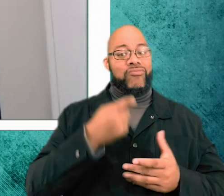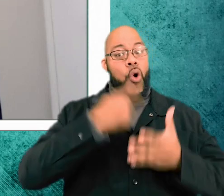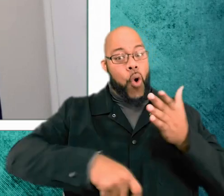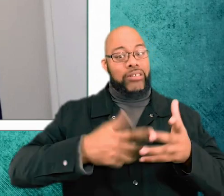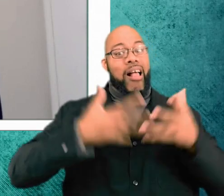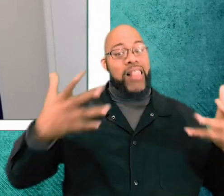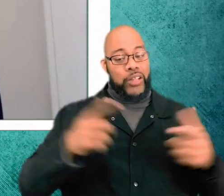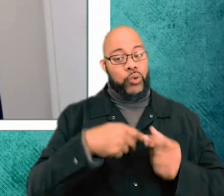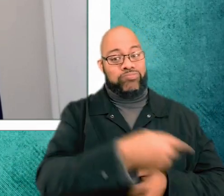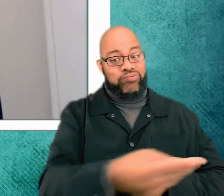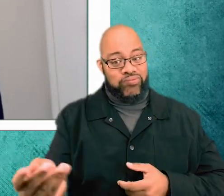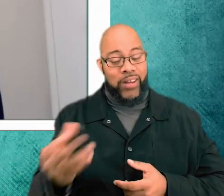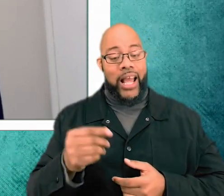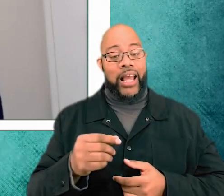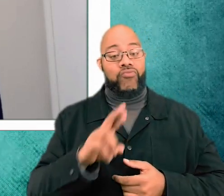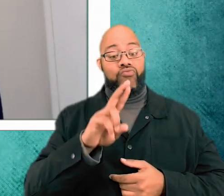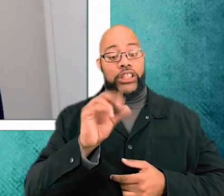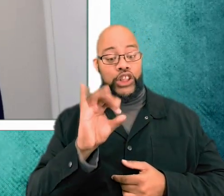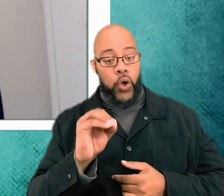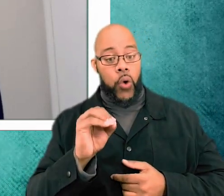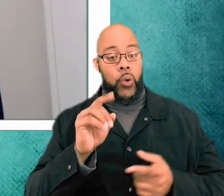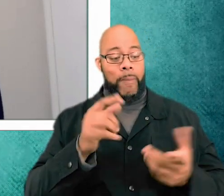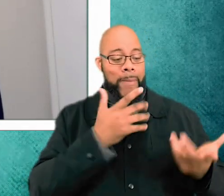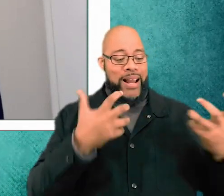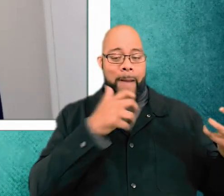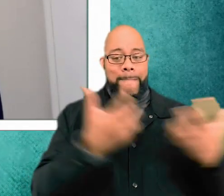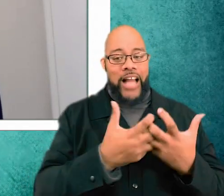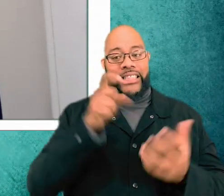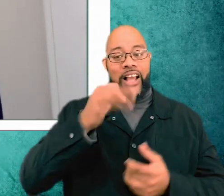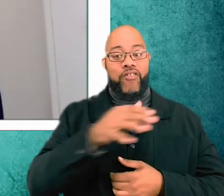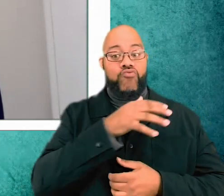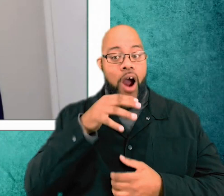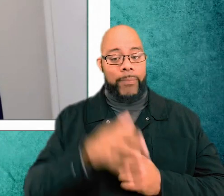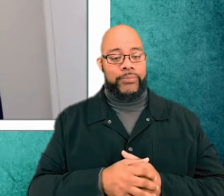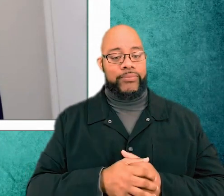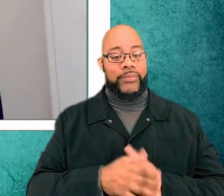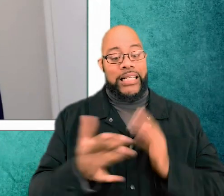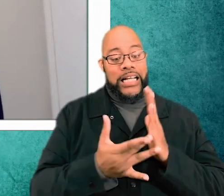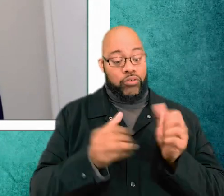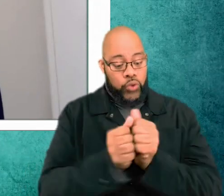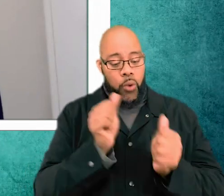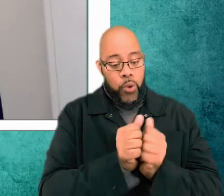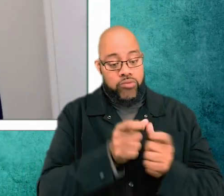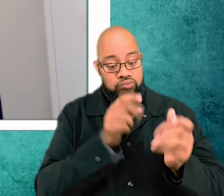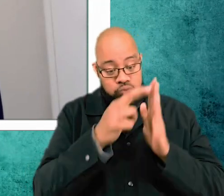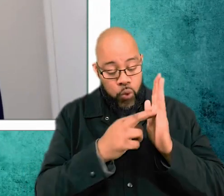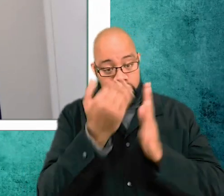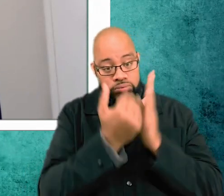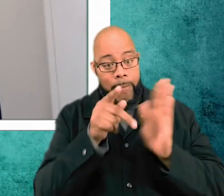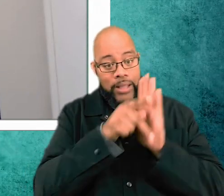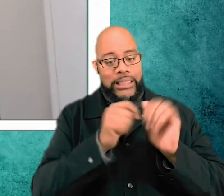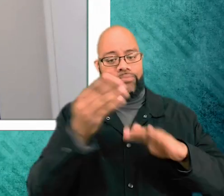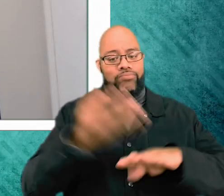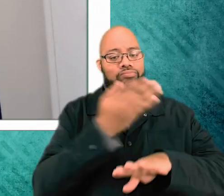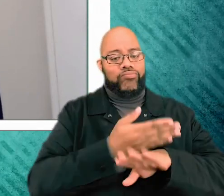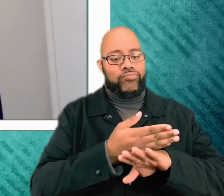apply, and the ratio of manure nutrients may not match the needs of crops. Technology, together with regulation and policy, can enhance